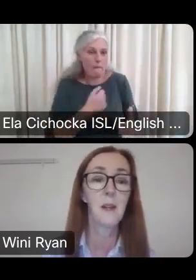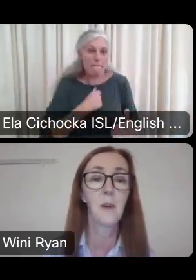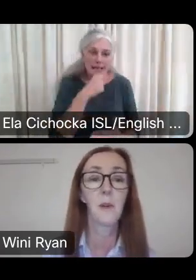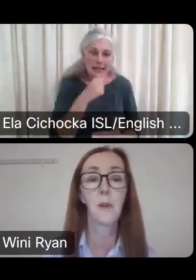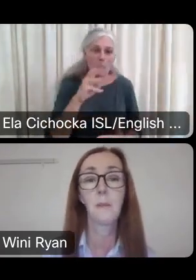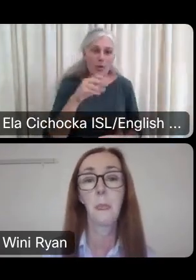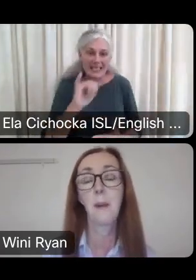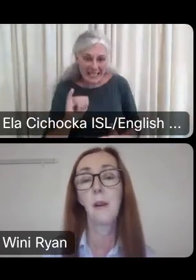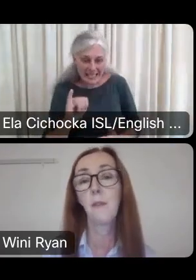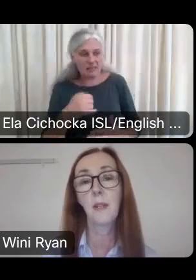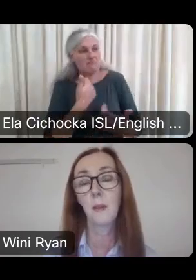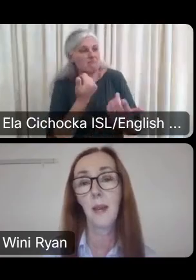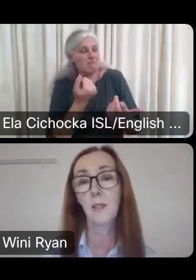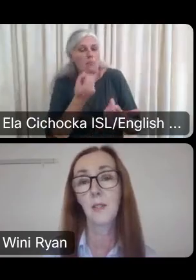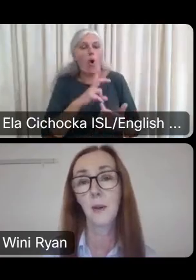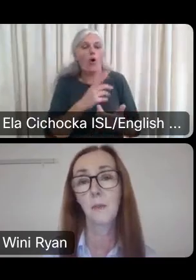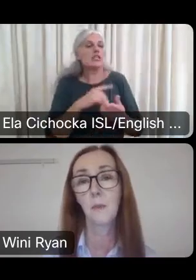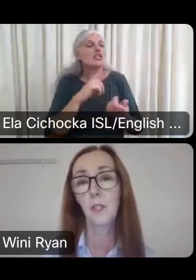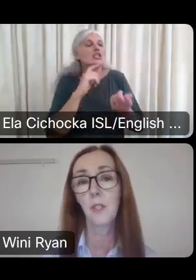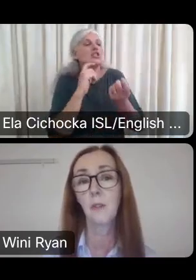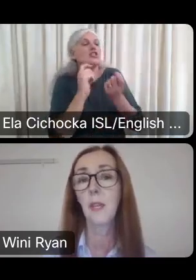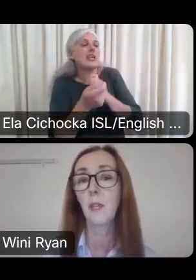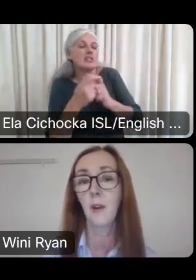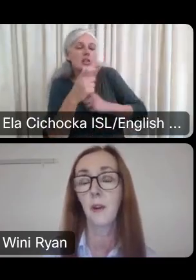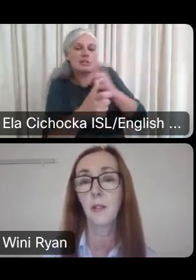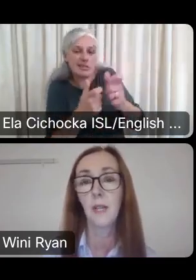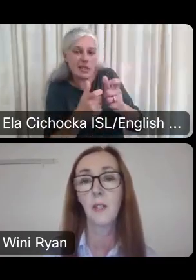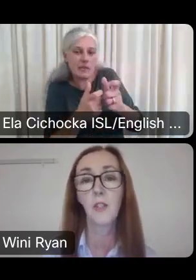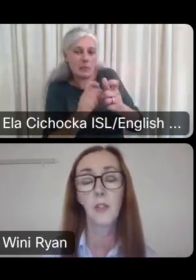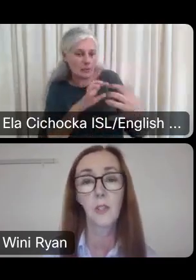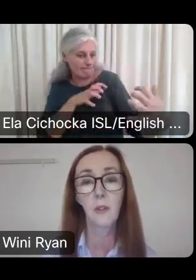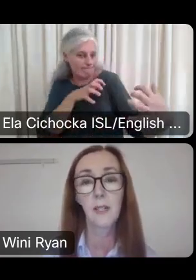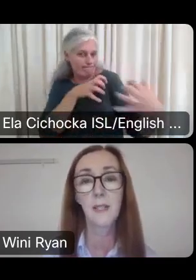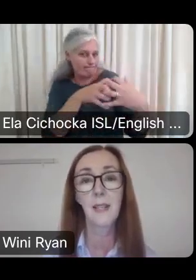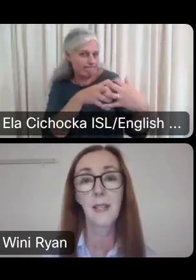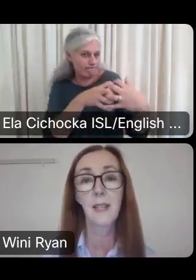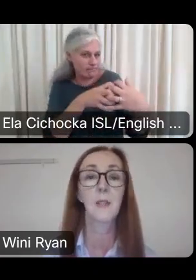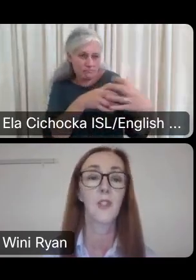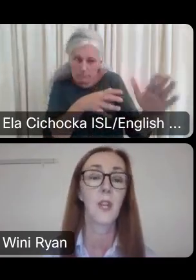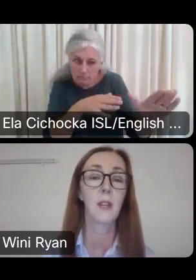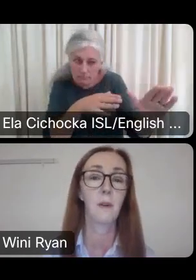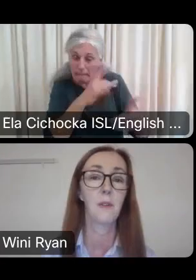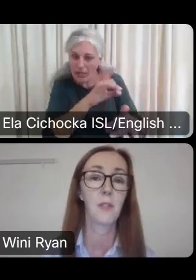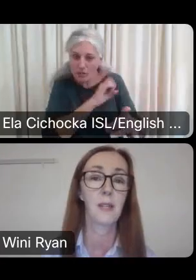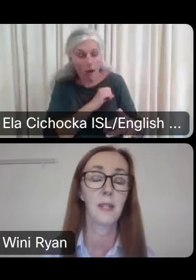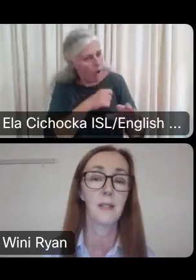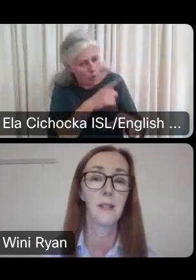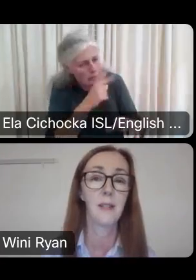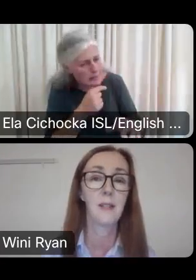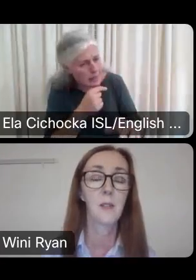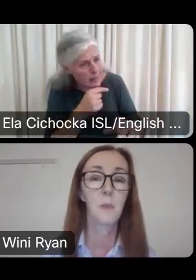Winnie, or paraphrasing back to the person what you think you've heard to show that you're listening and also to check your